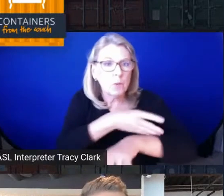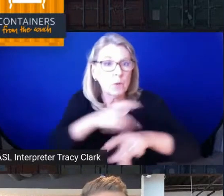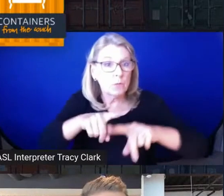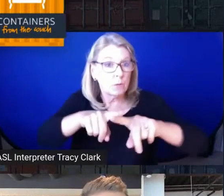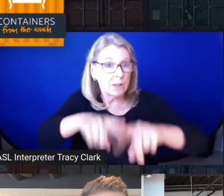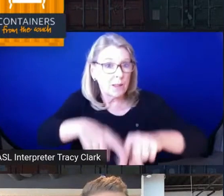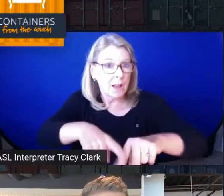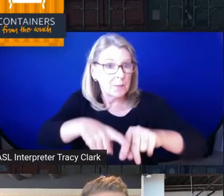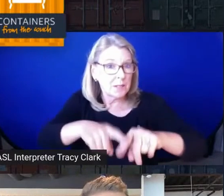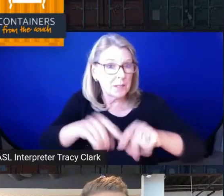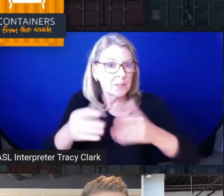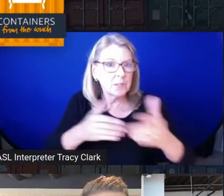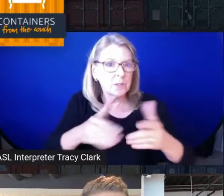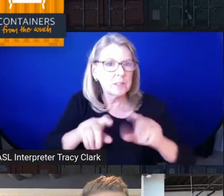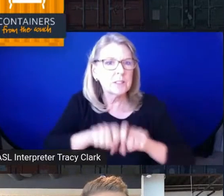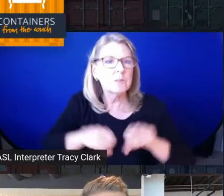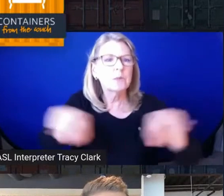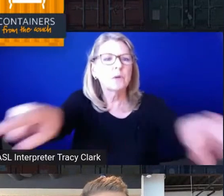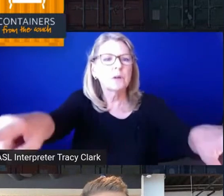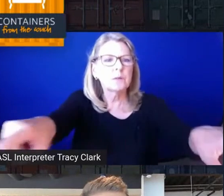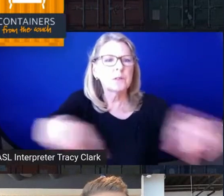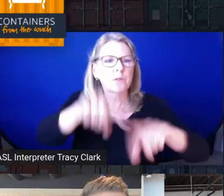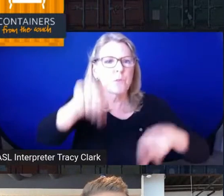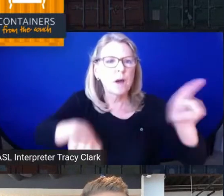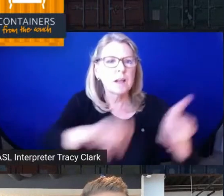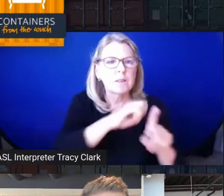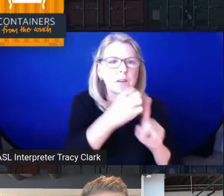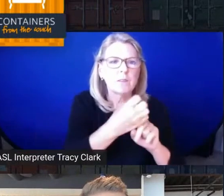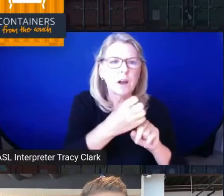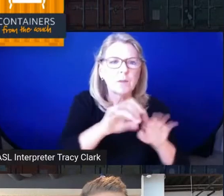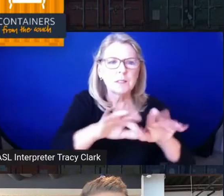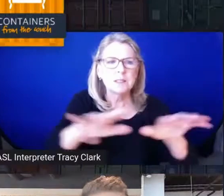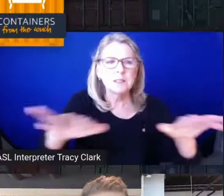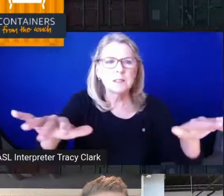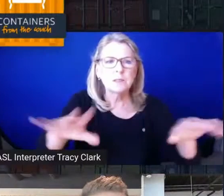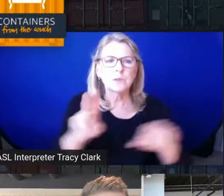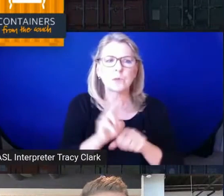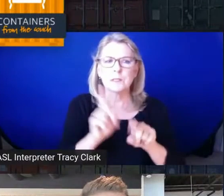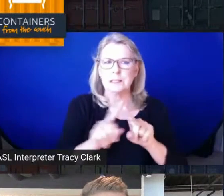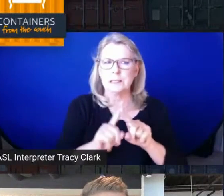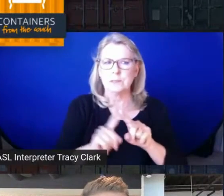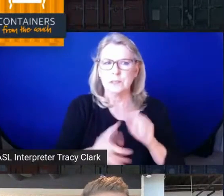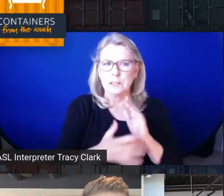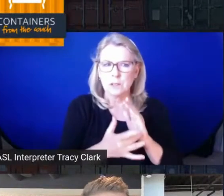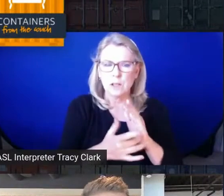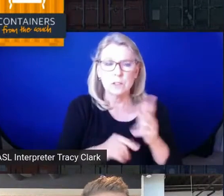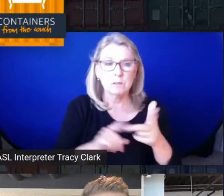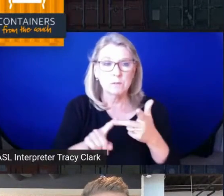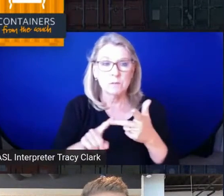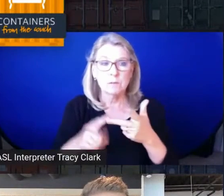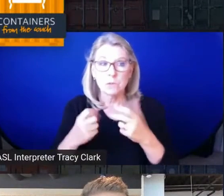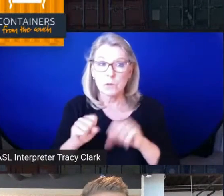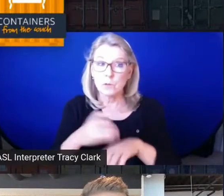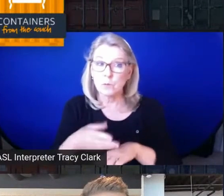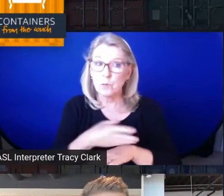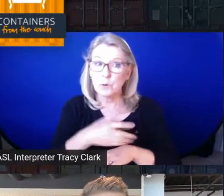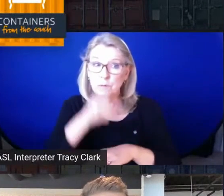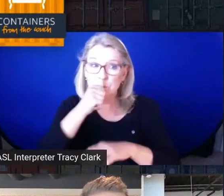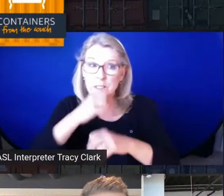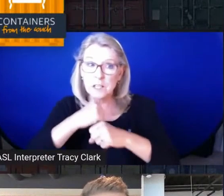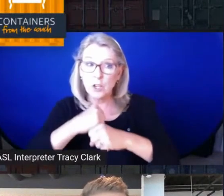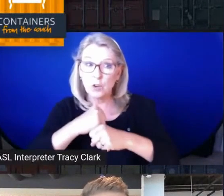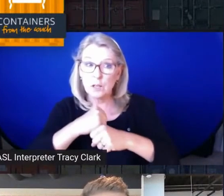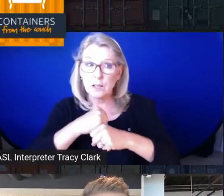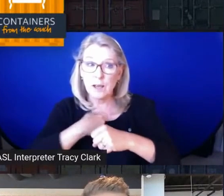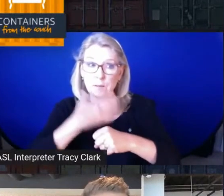into different environments or using a different technology, whether you're trying to improve the security of your environments by having a better isolation